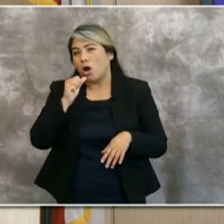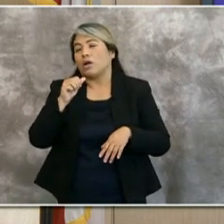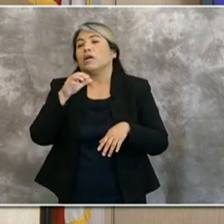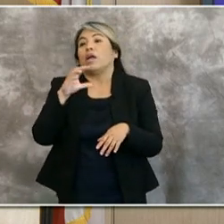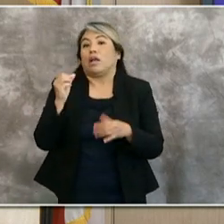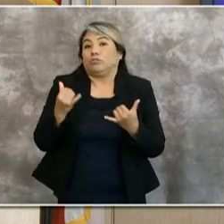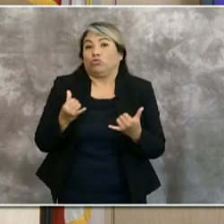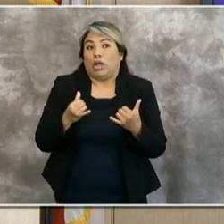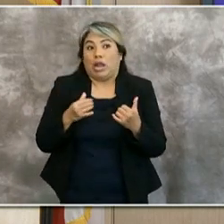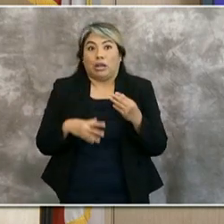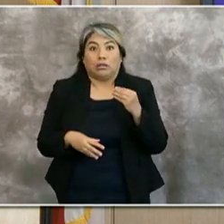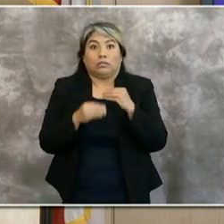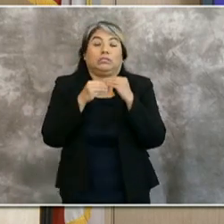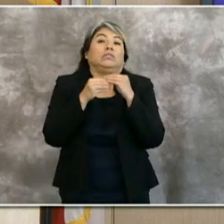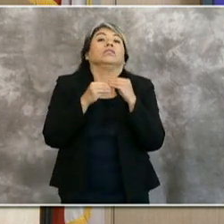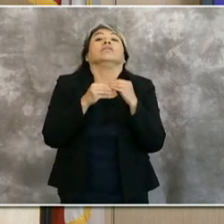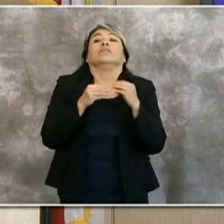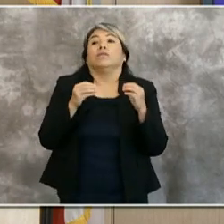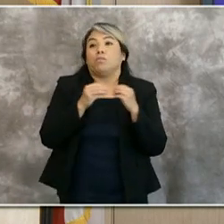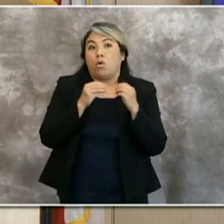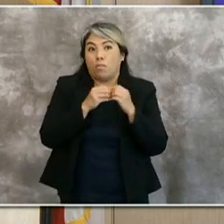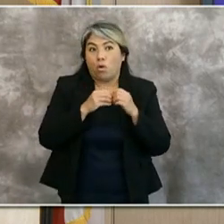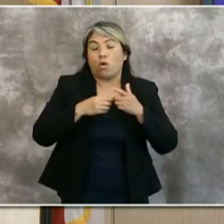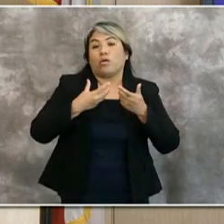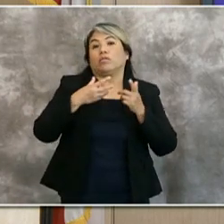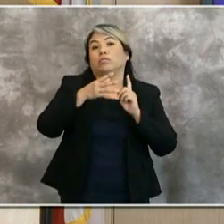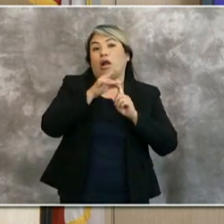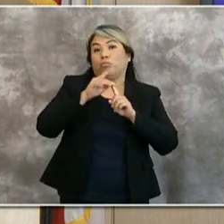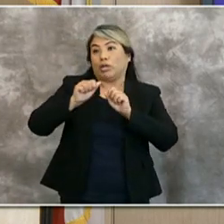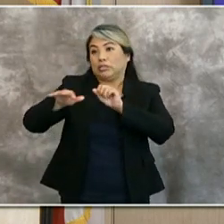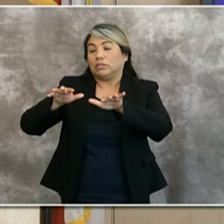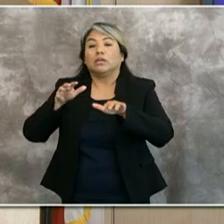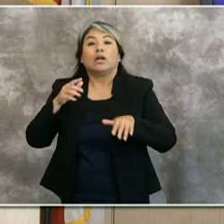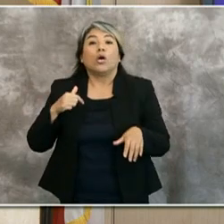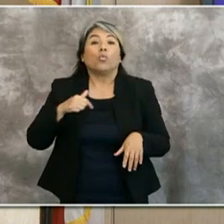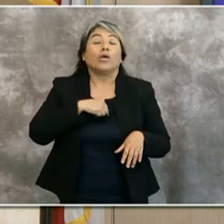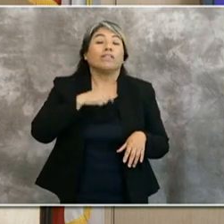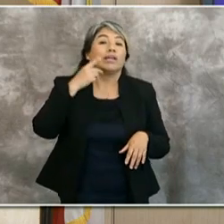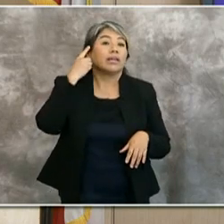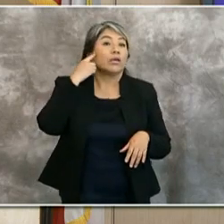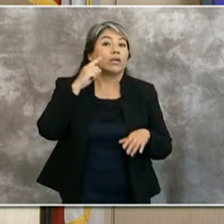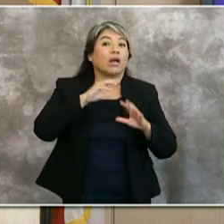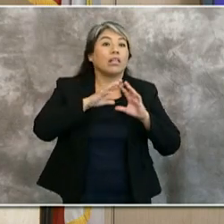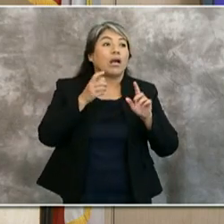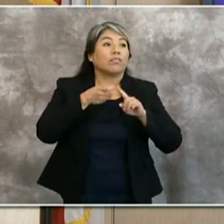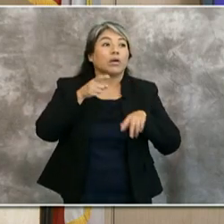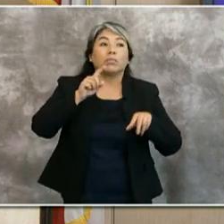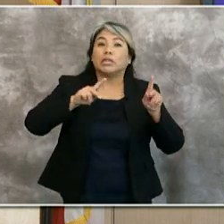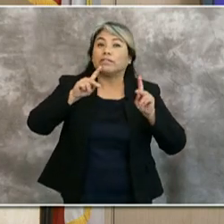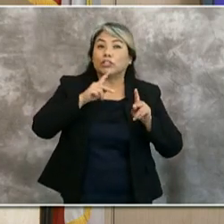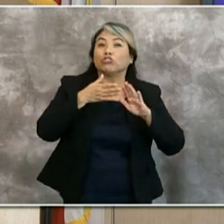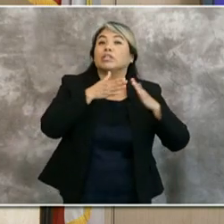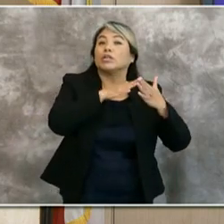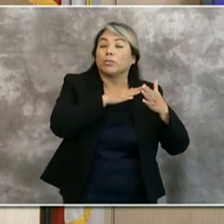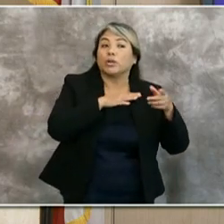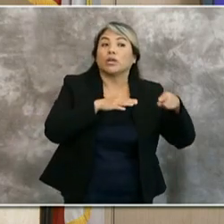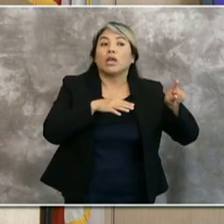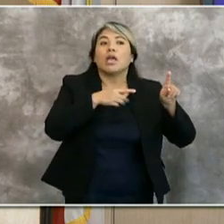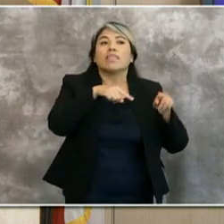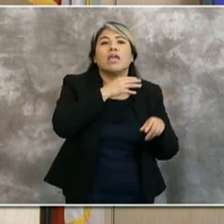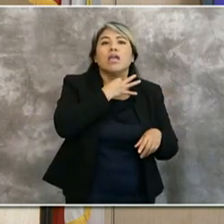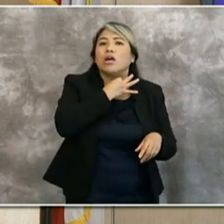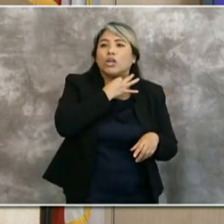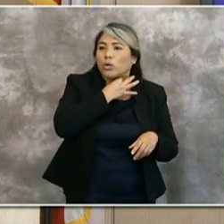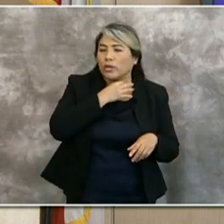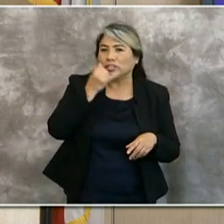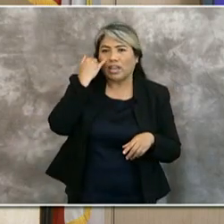today, additional outbreaks at restaurant bar locations were reported. We've been hearing from a lot of individuals in the community who are